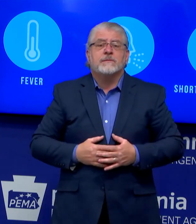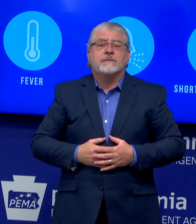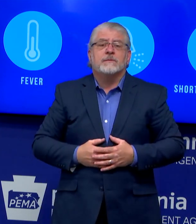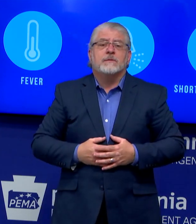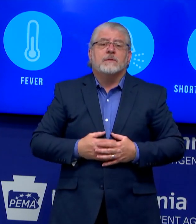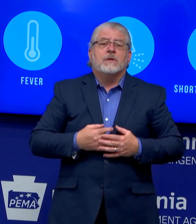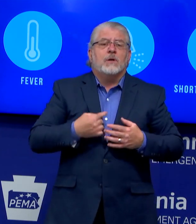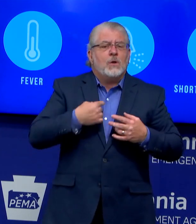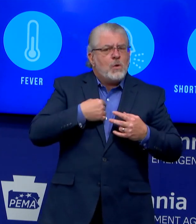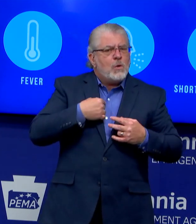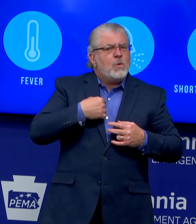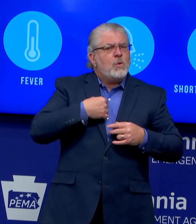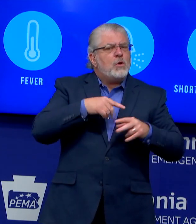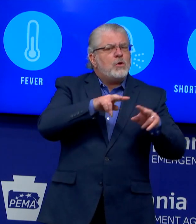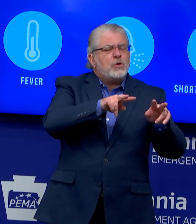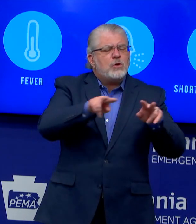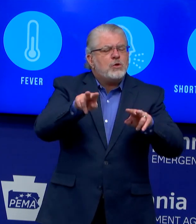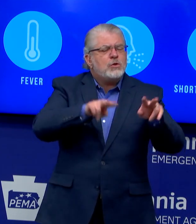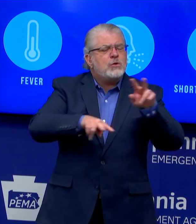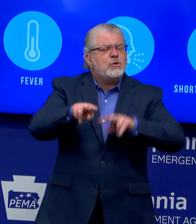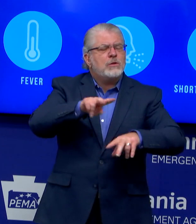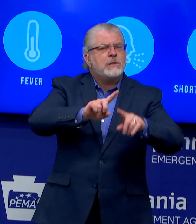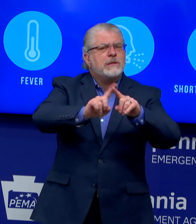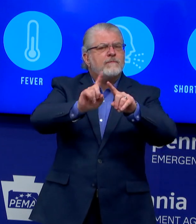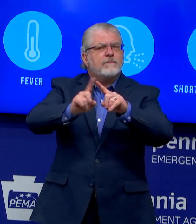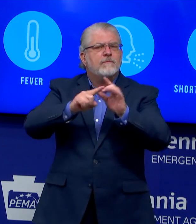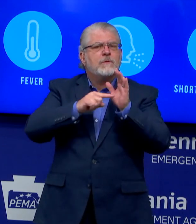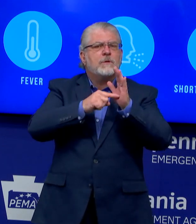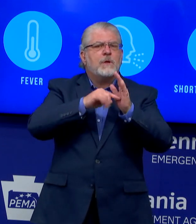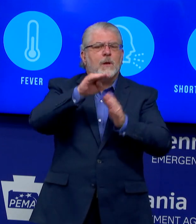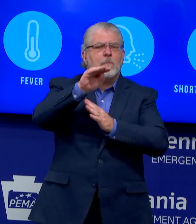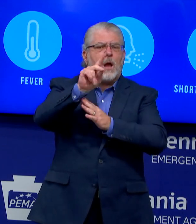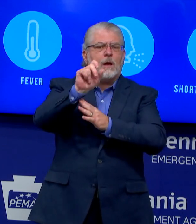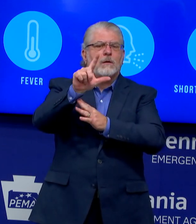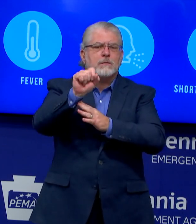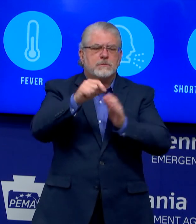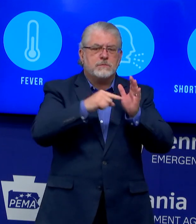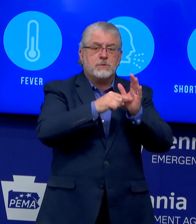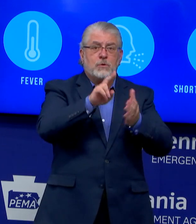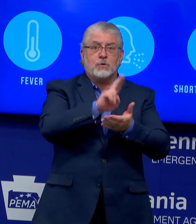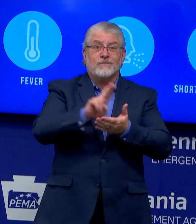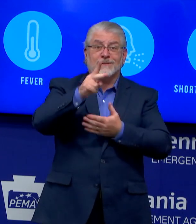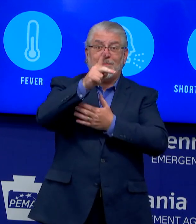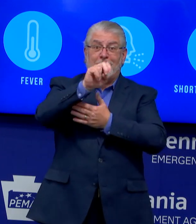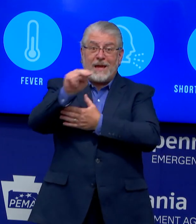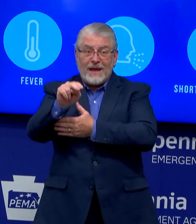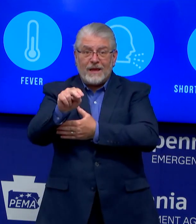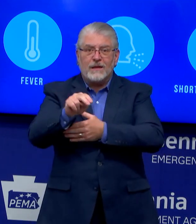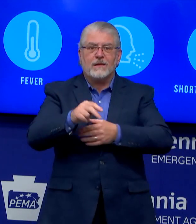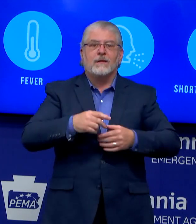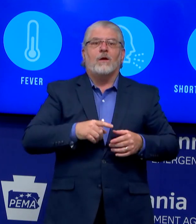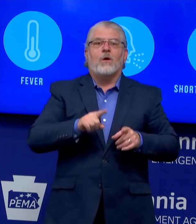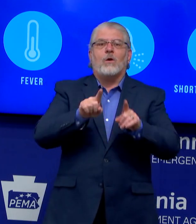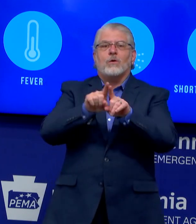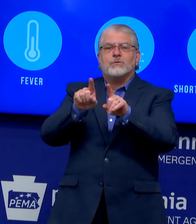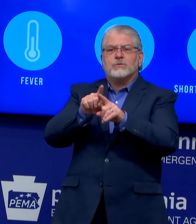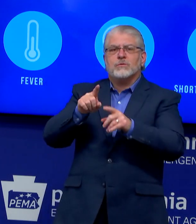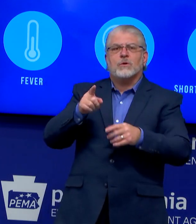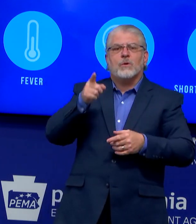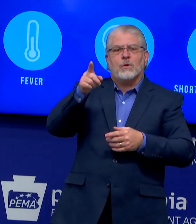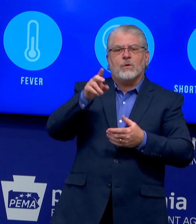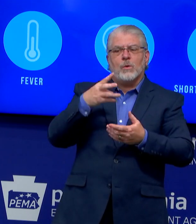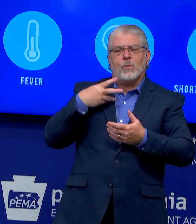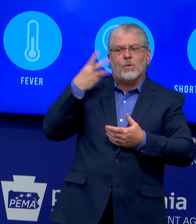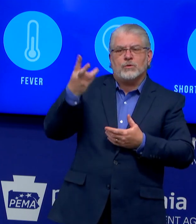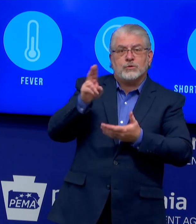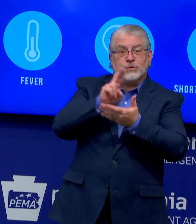University of Washington, which is a national model, but it has state-specific modeling as well. And that's been referenced a lot by Dr. Fauci and